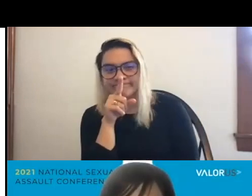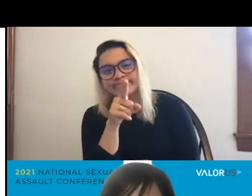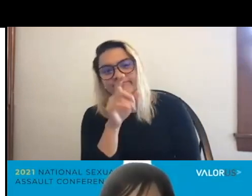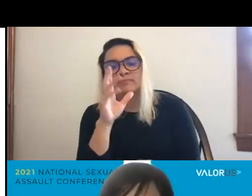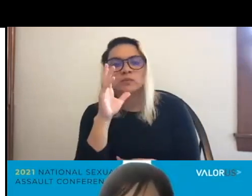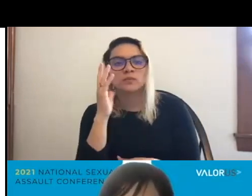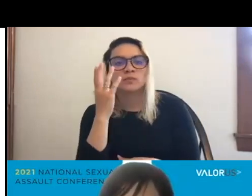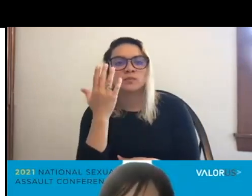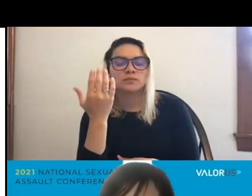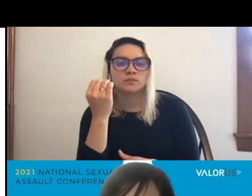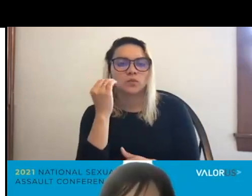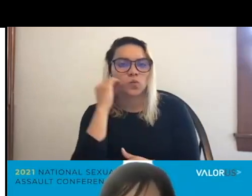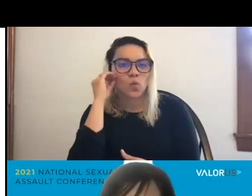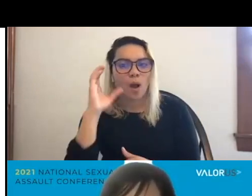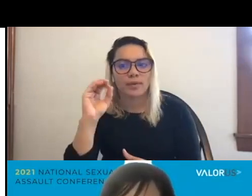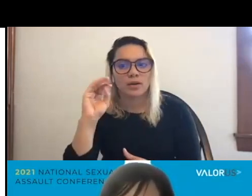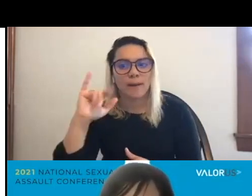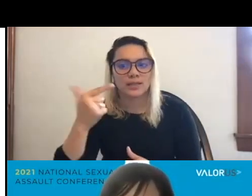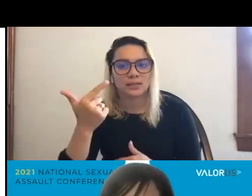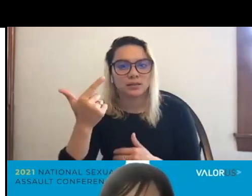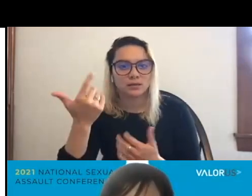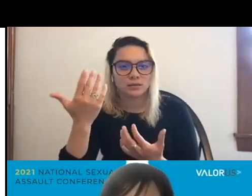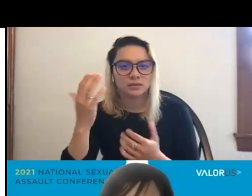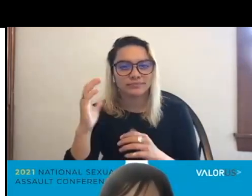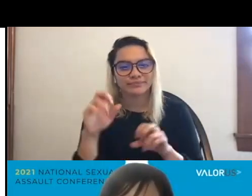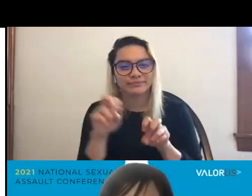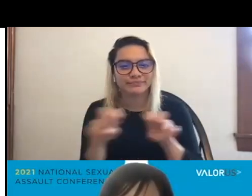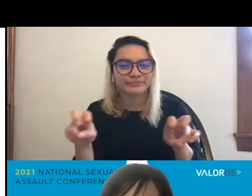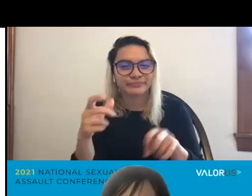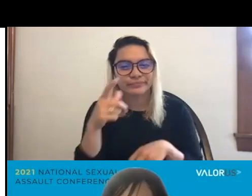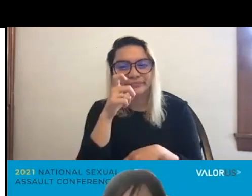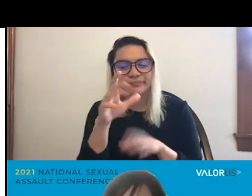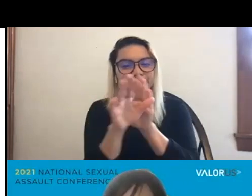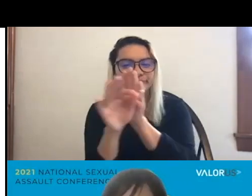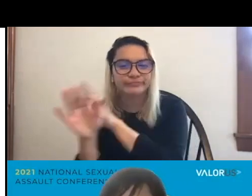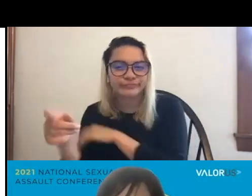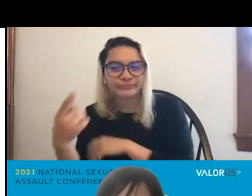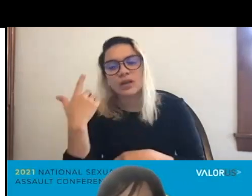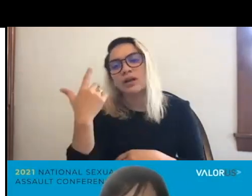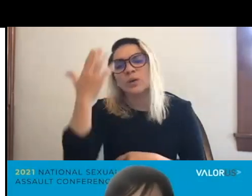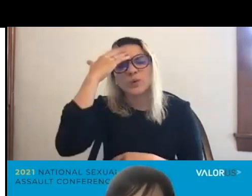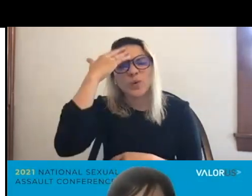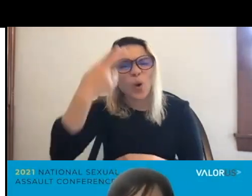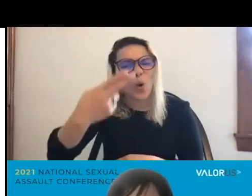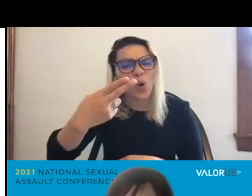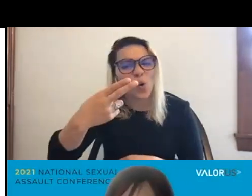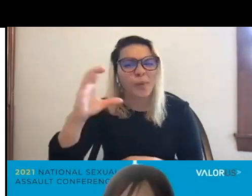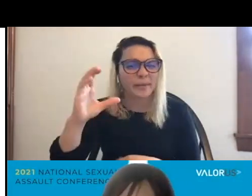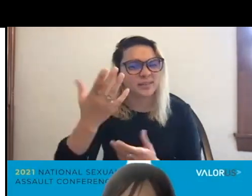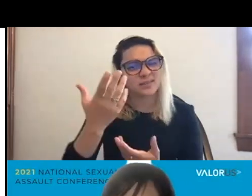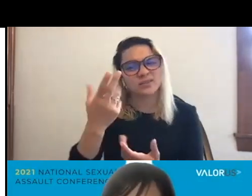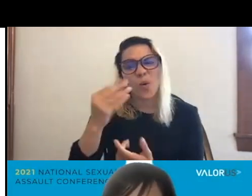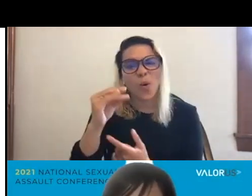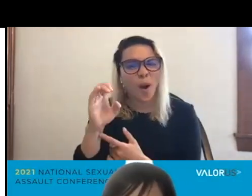not familiar with that, every year the school has a homecoming football game where the alumni come back, and there's a